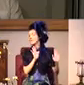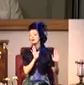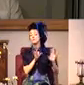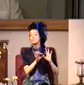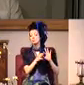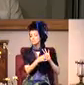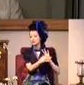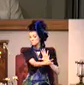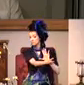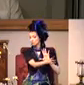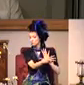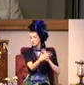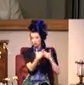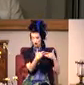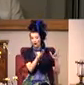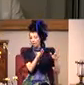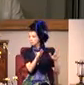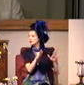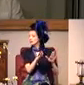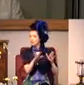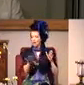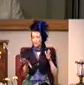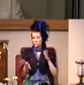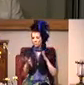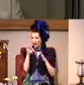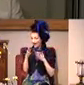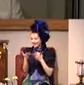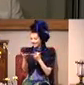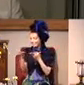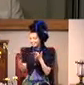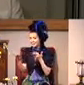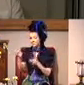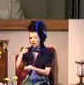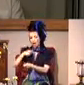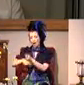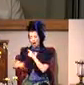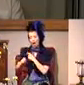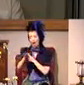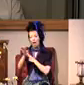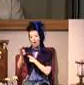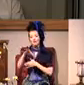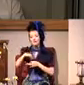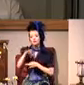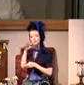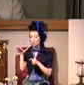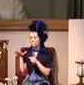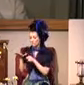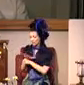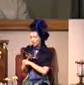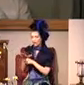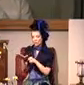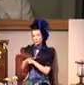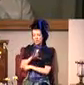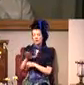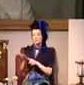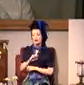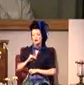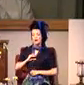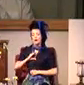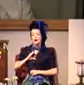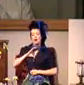gone, find the things of the Spirit that will refill us up with that resurrection